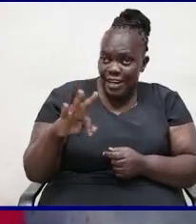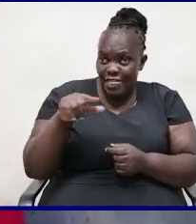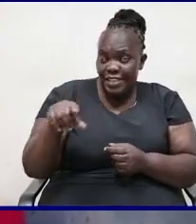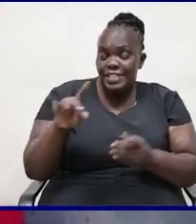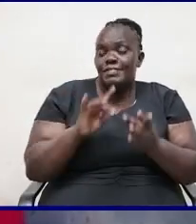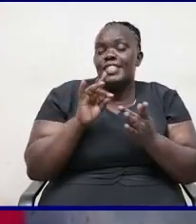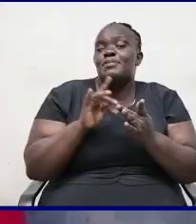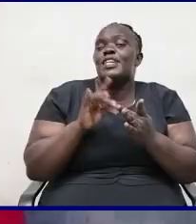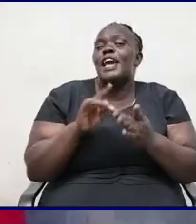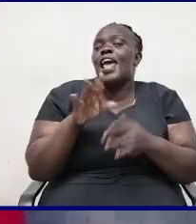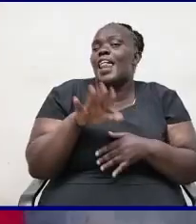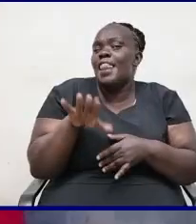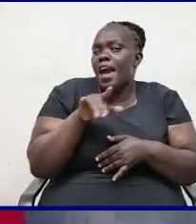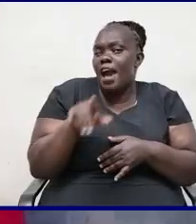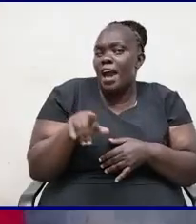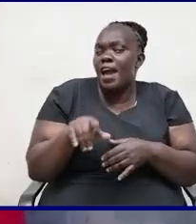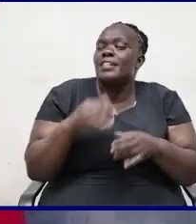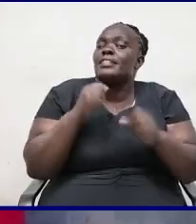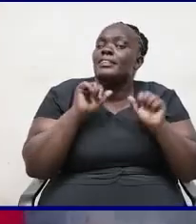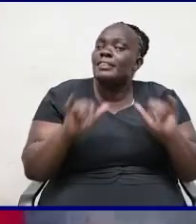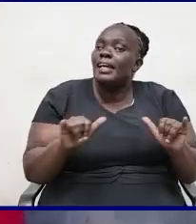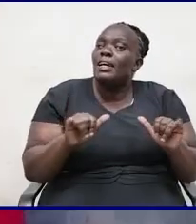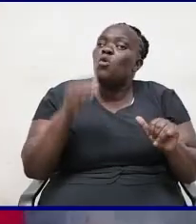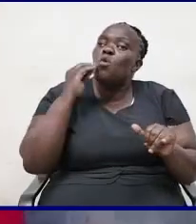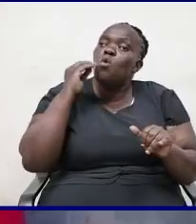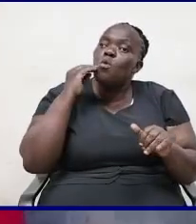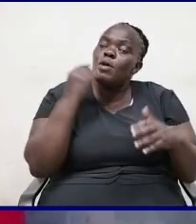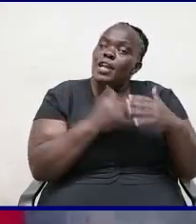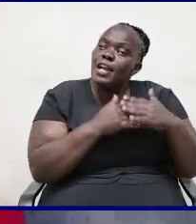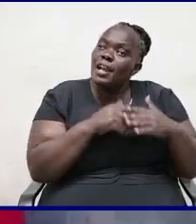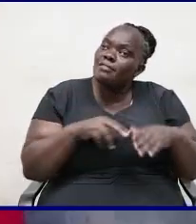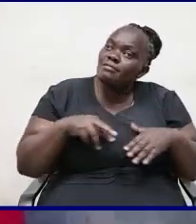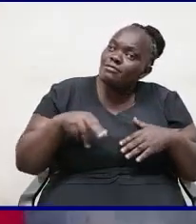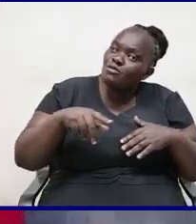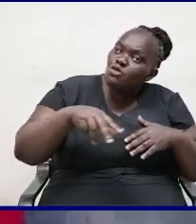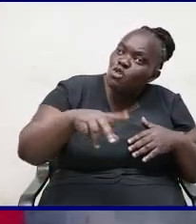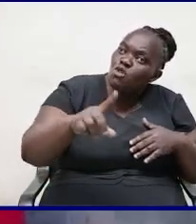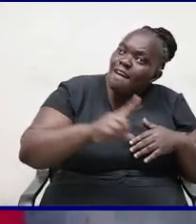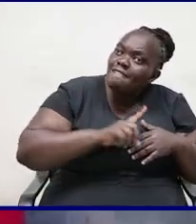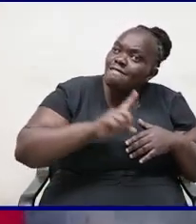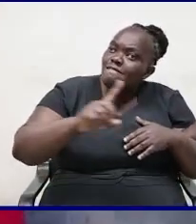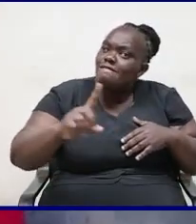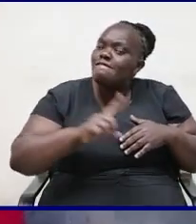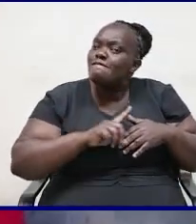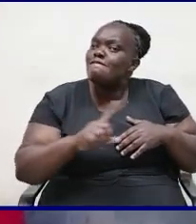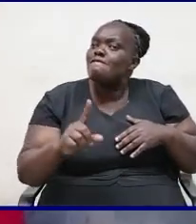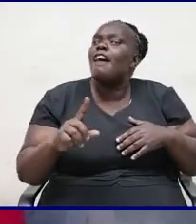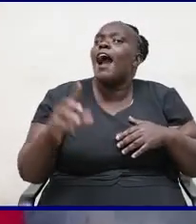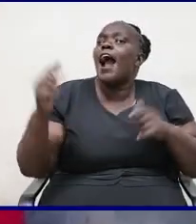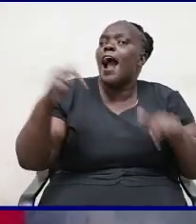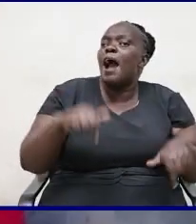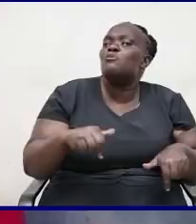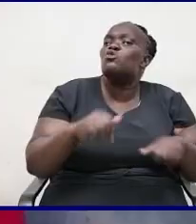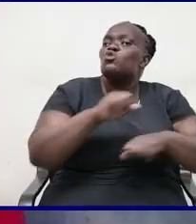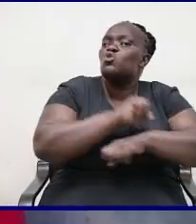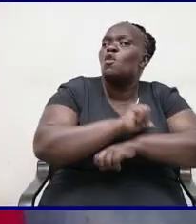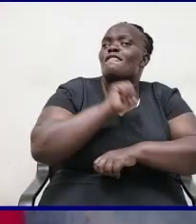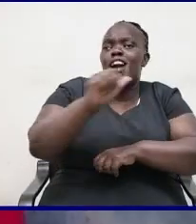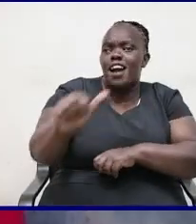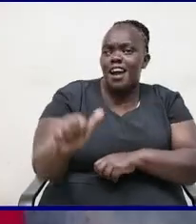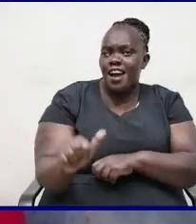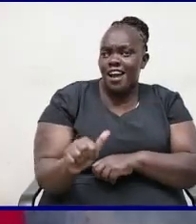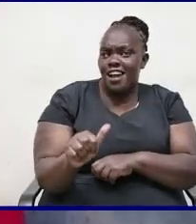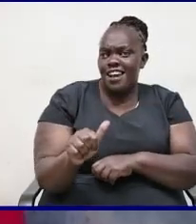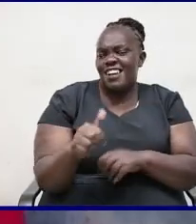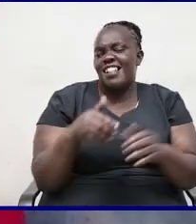that particular, I was staying in a relative's home, so I used to walk all those distances to come to school. But of course,